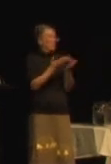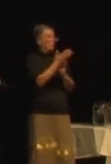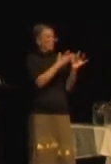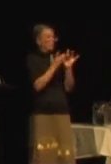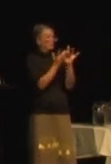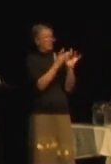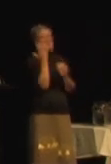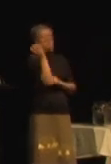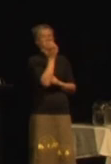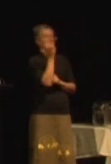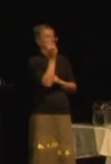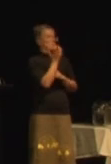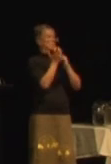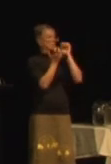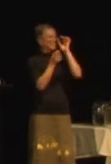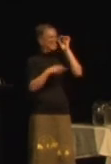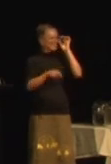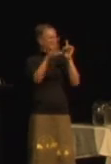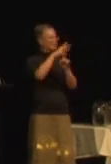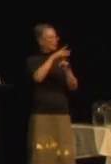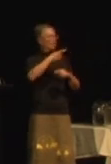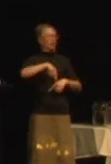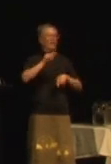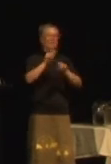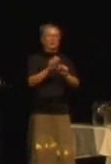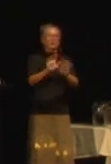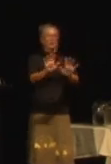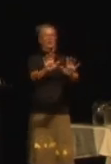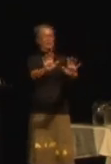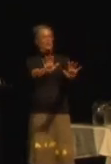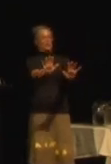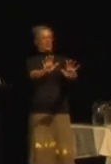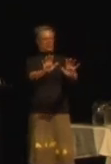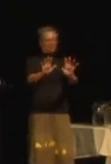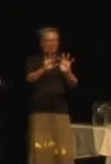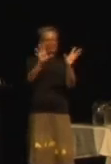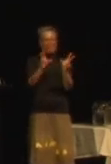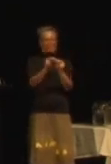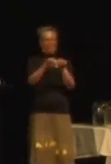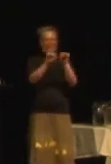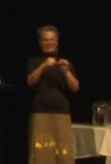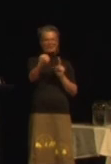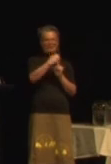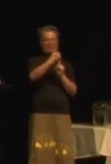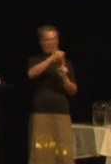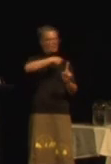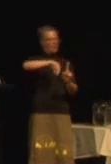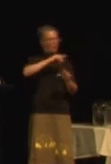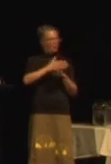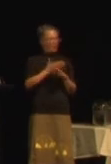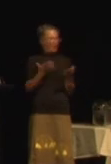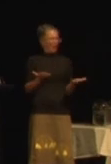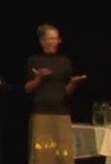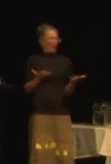Spotify. It's important to step back sometimes and try and take a system-wide view of how these changes impact our work and where we fit in